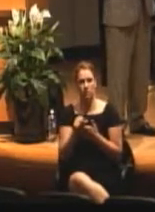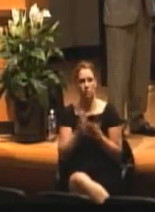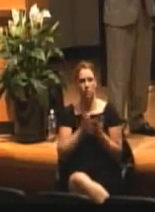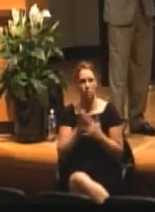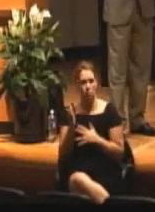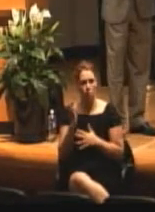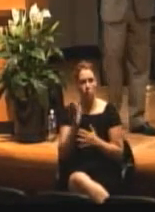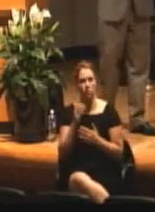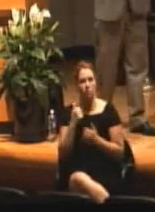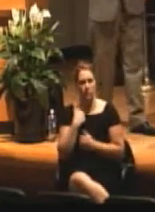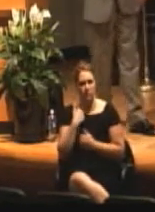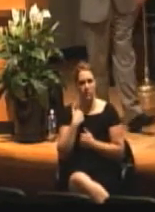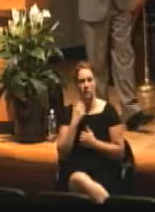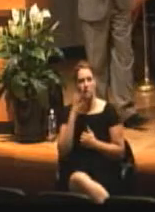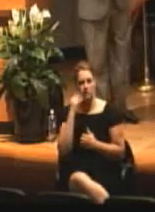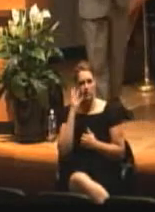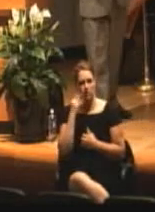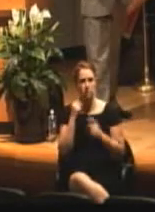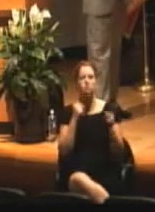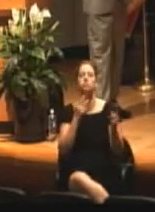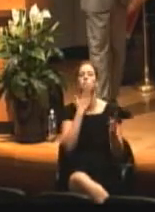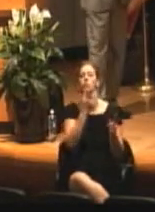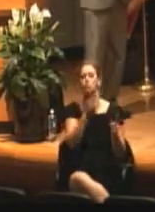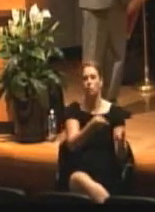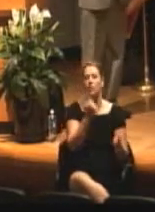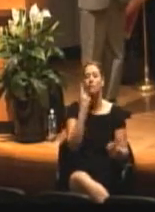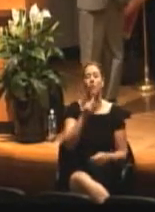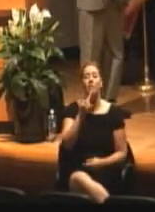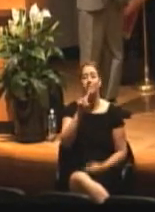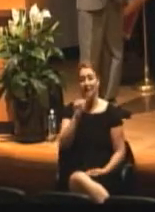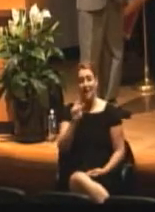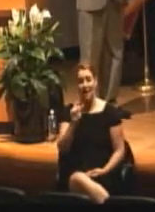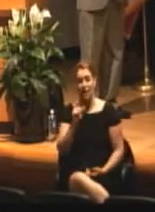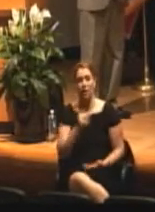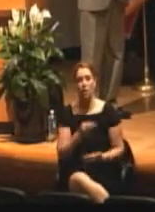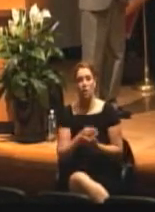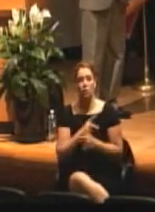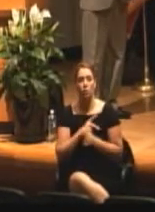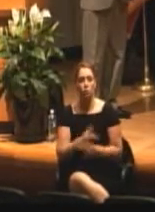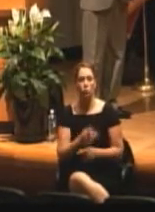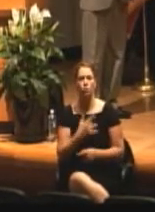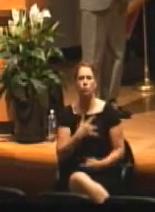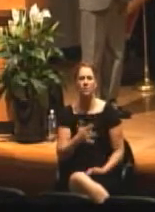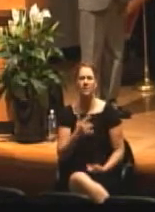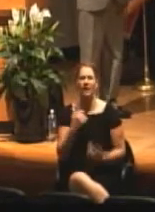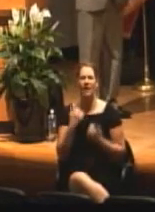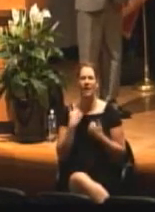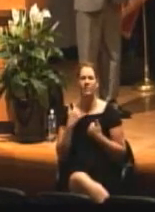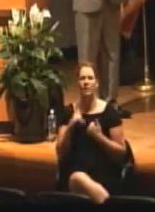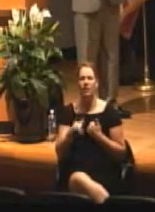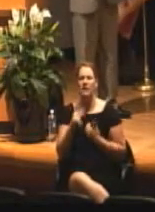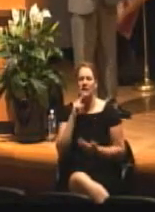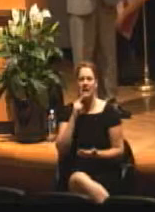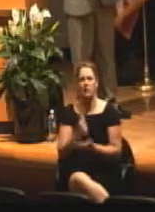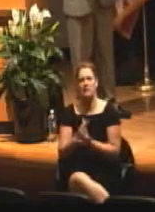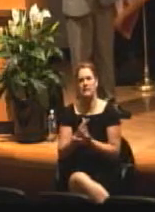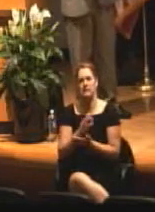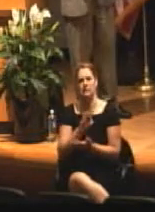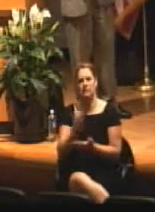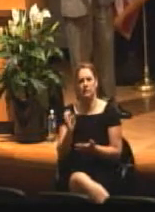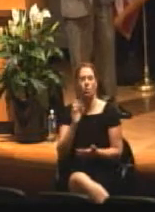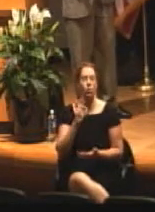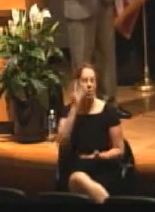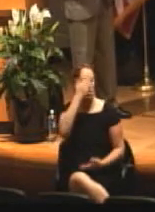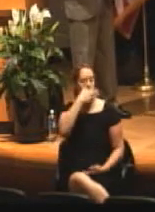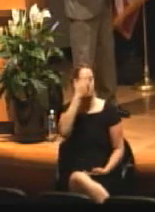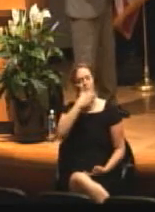Yes, that's true. That's good. On a VA loan, what we're talking about is VA typically charges their guarantee fee or their upfront charge to the borrower,